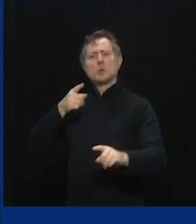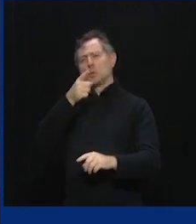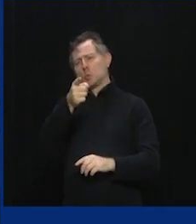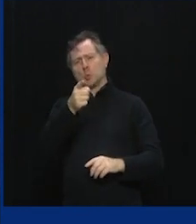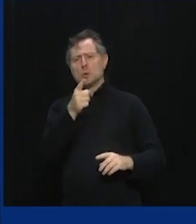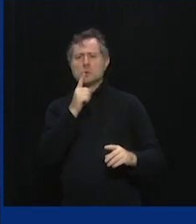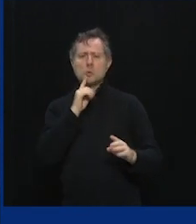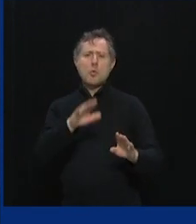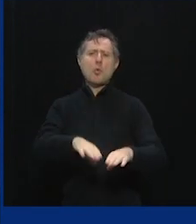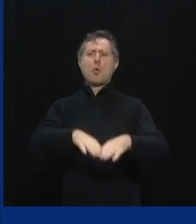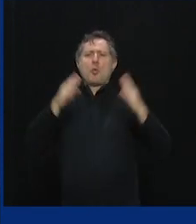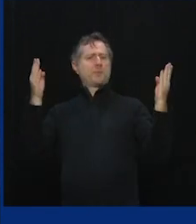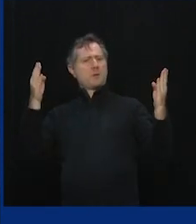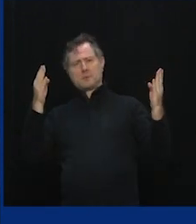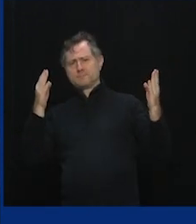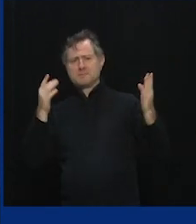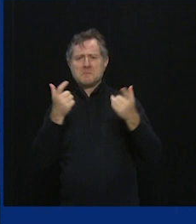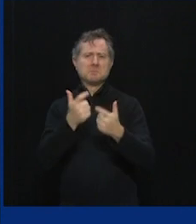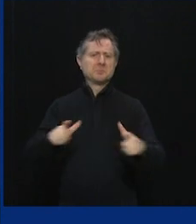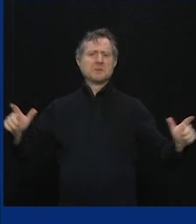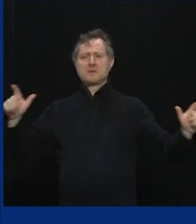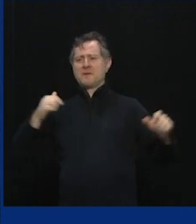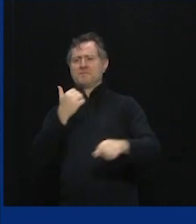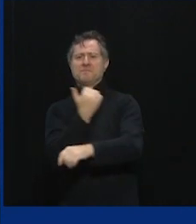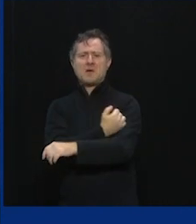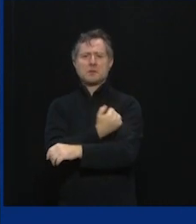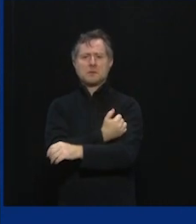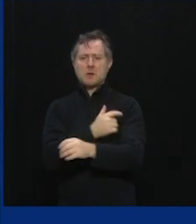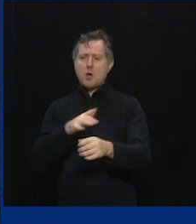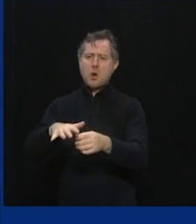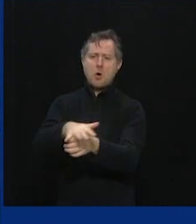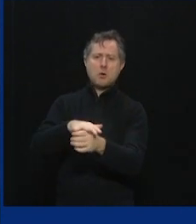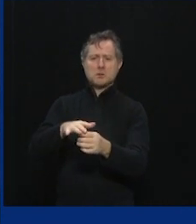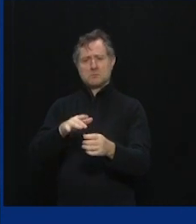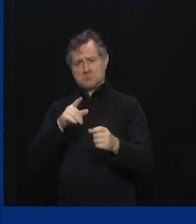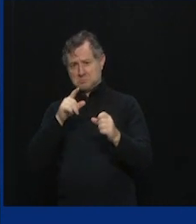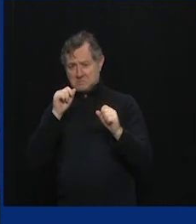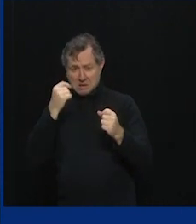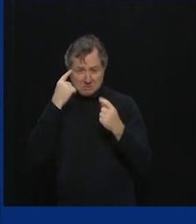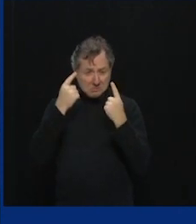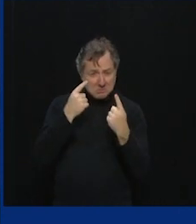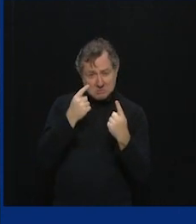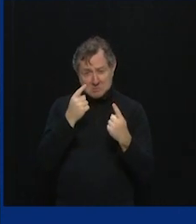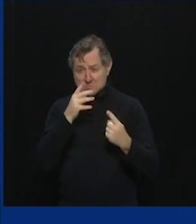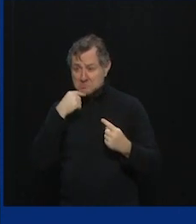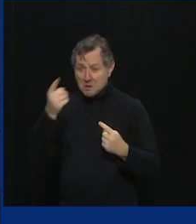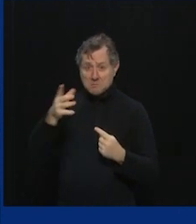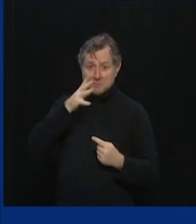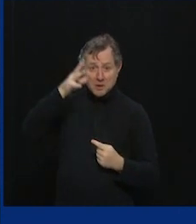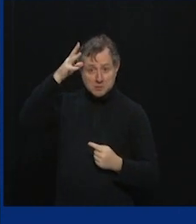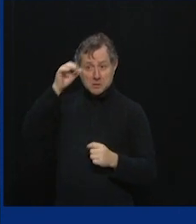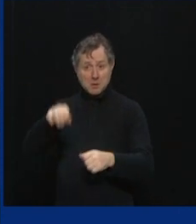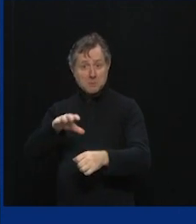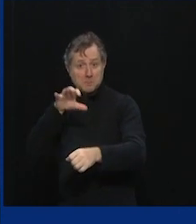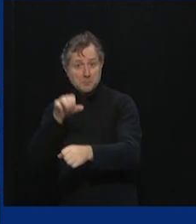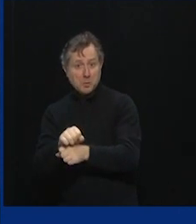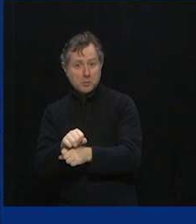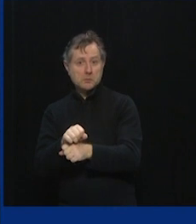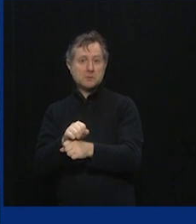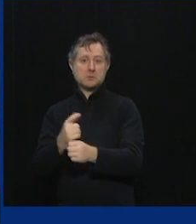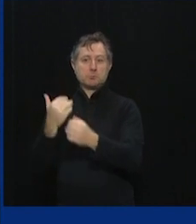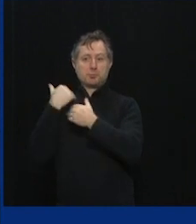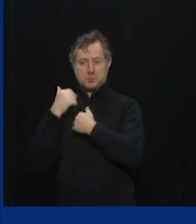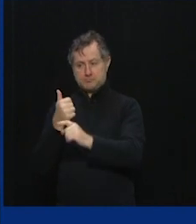vac sites. And I'm wondering if telling people to make their appointments puts too much of the onus on them. Will the state